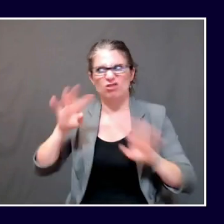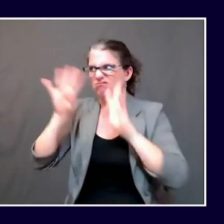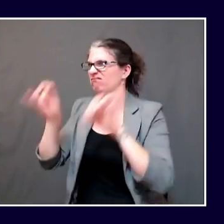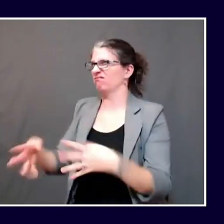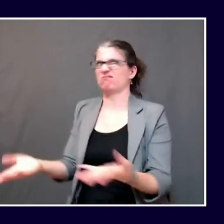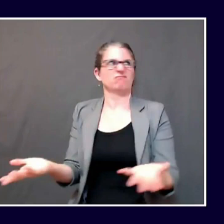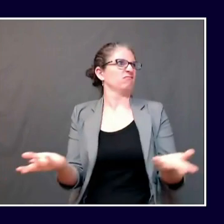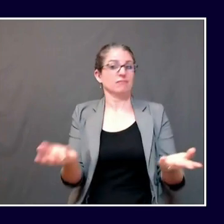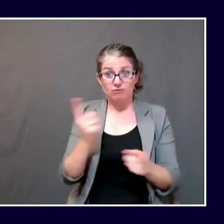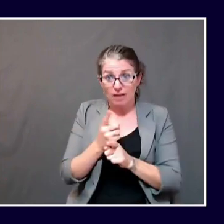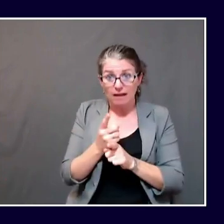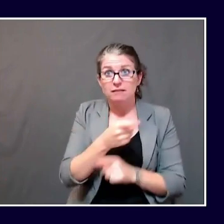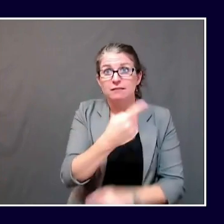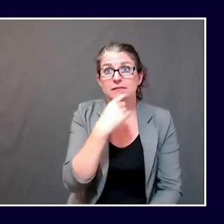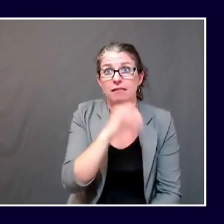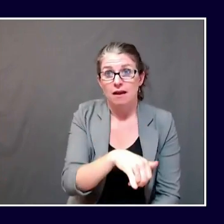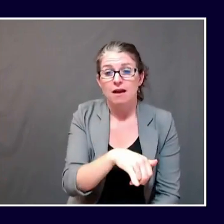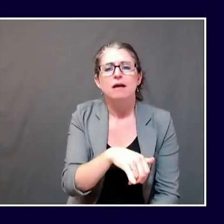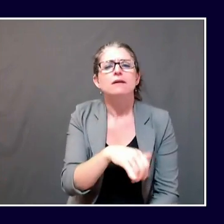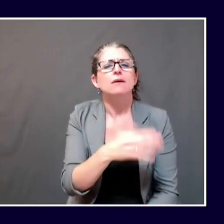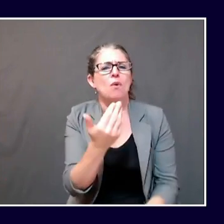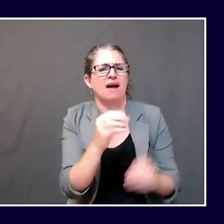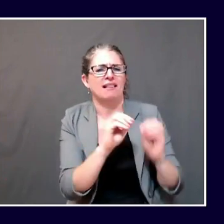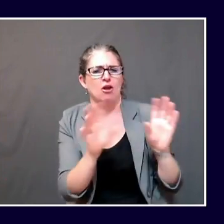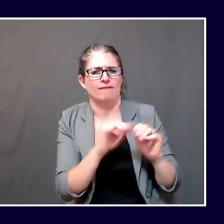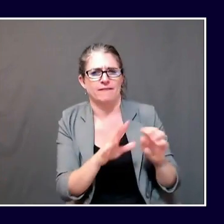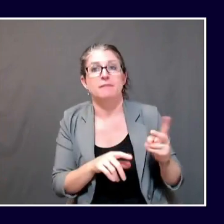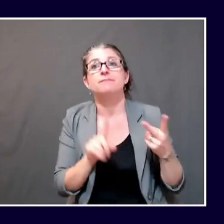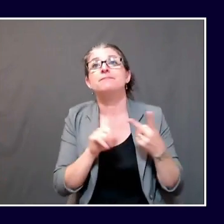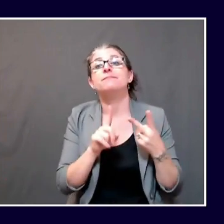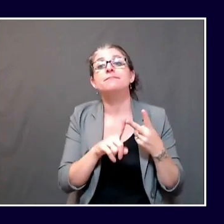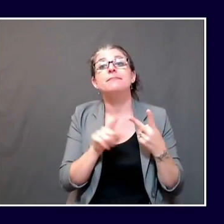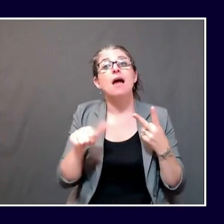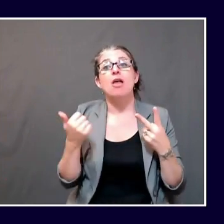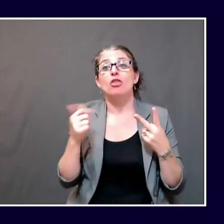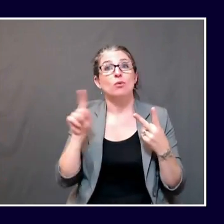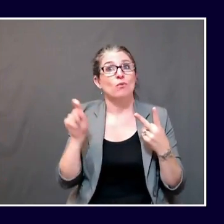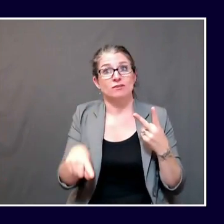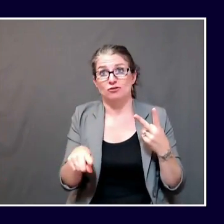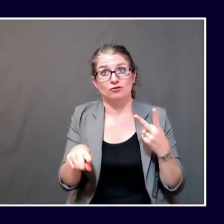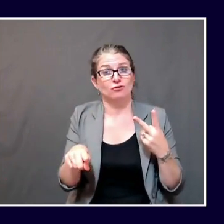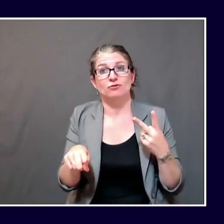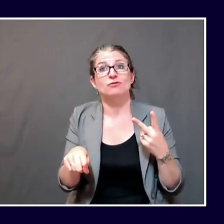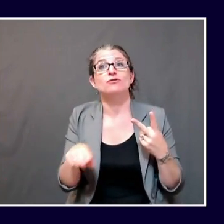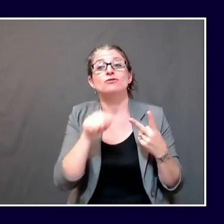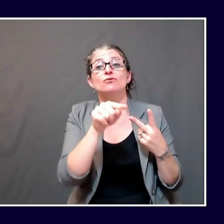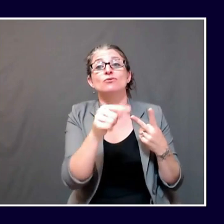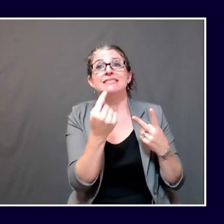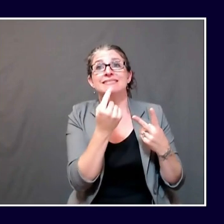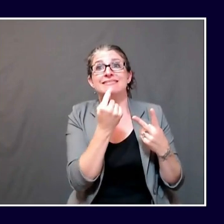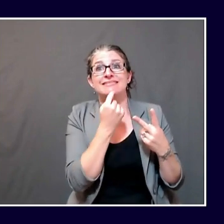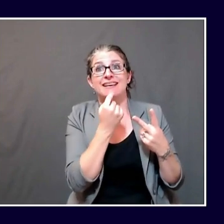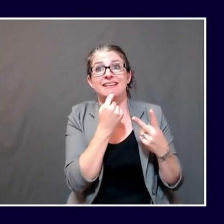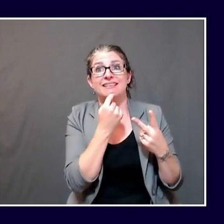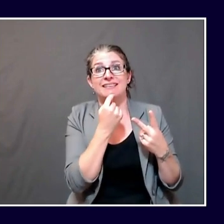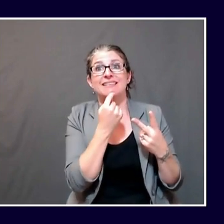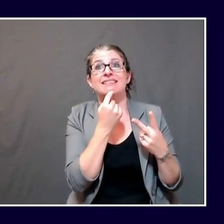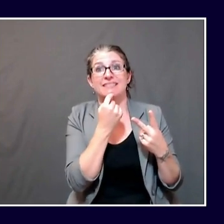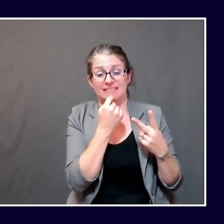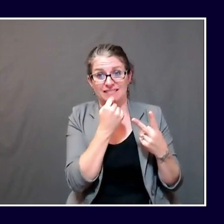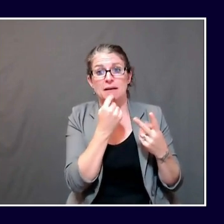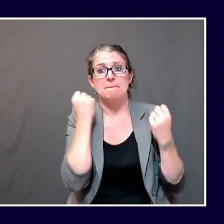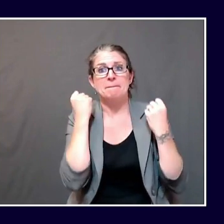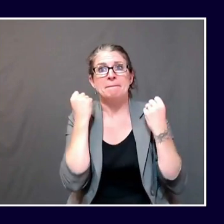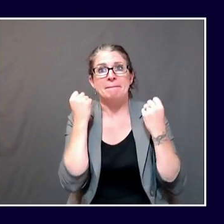the testing expansion from a few months ago? And if so, is there any takeaways from that?